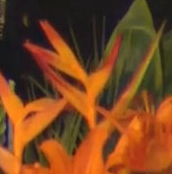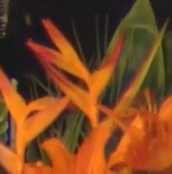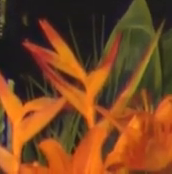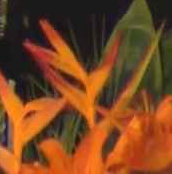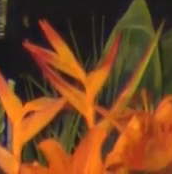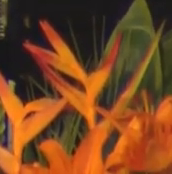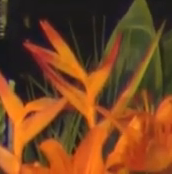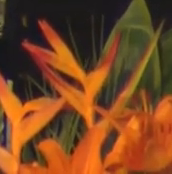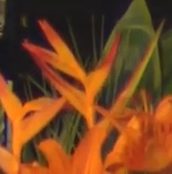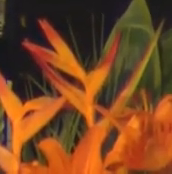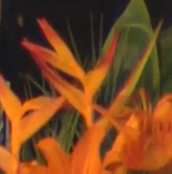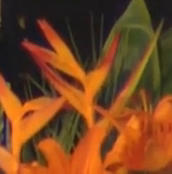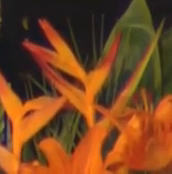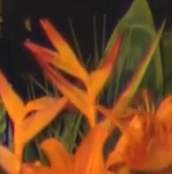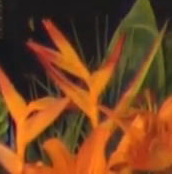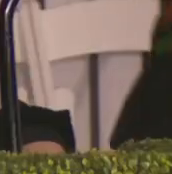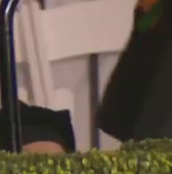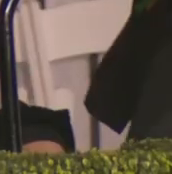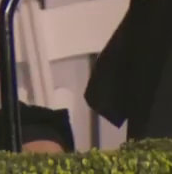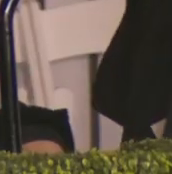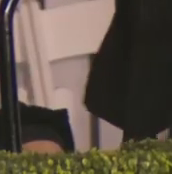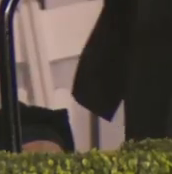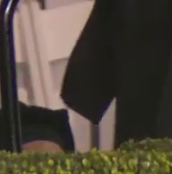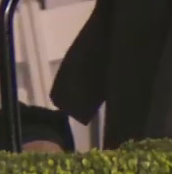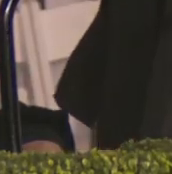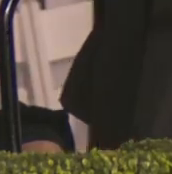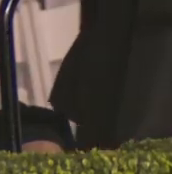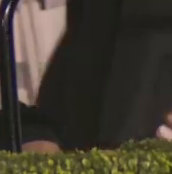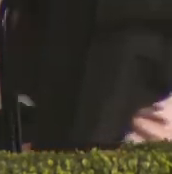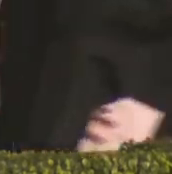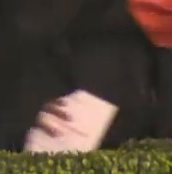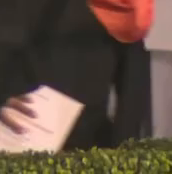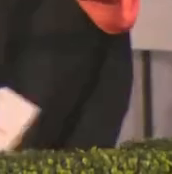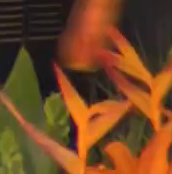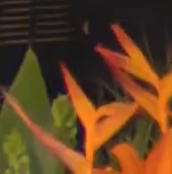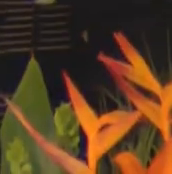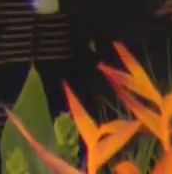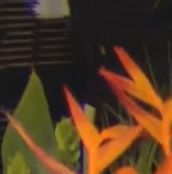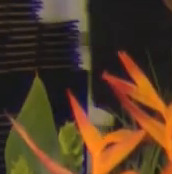Pristine Vanessa Delgadillo. Philip Rockwell.